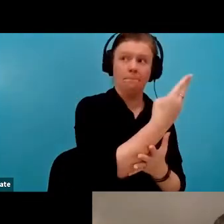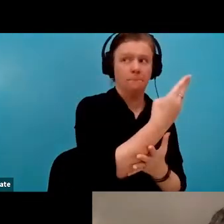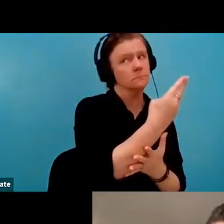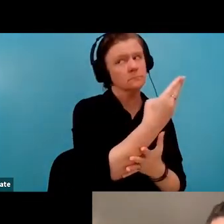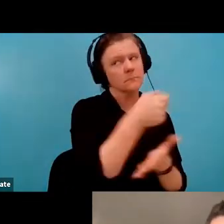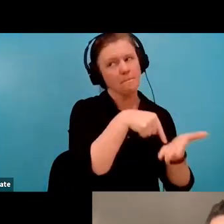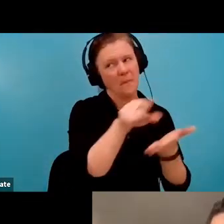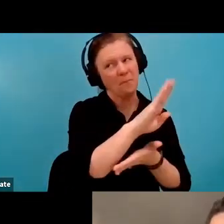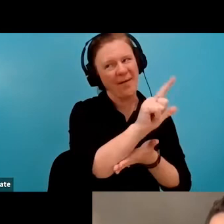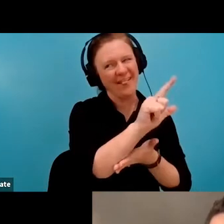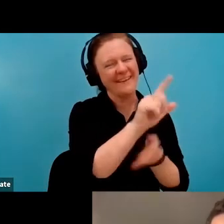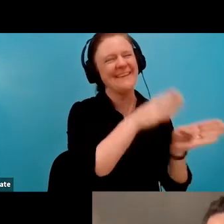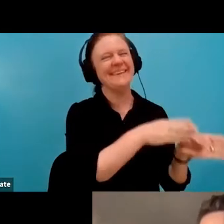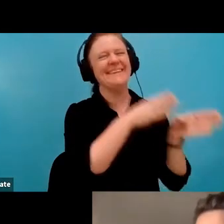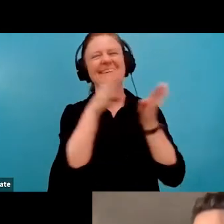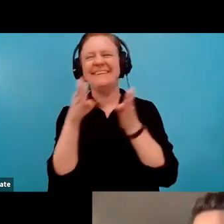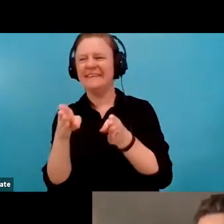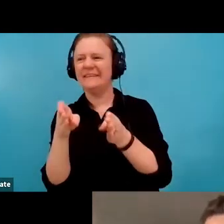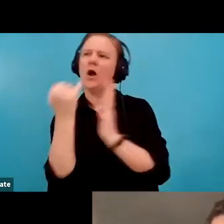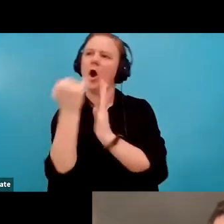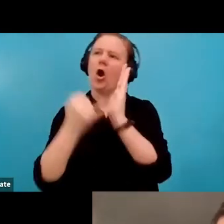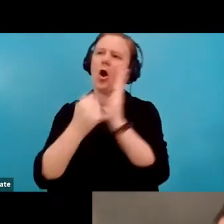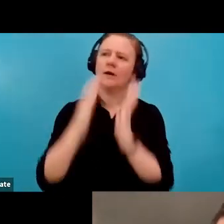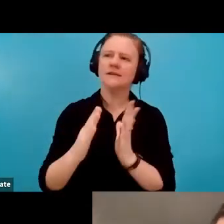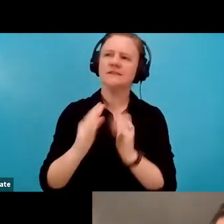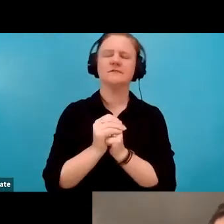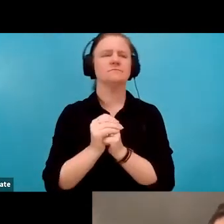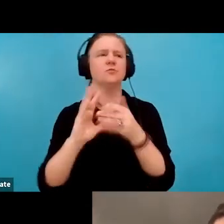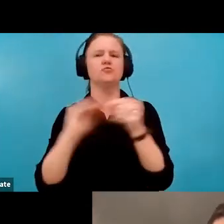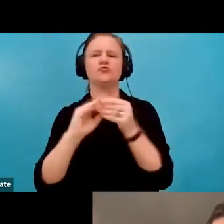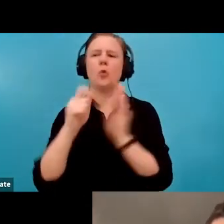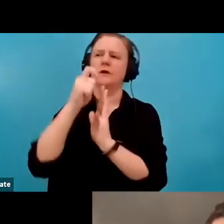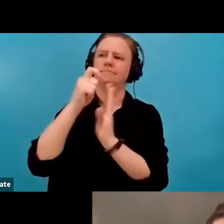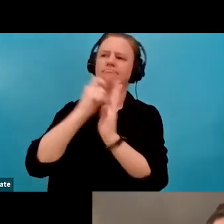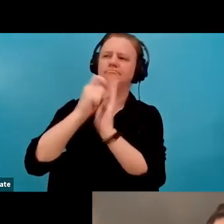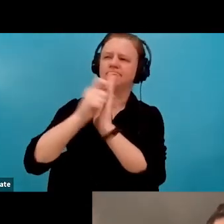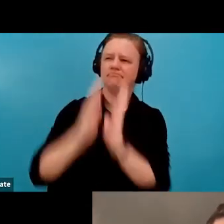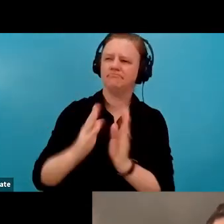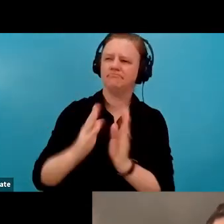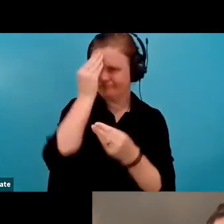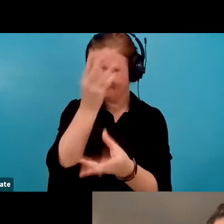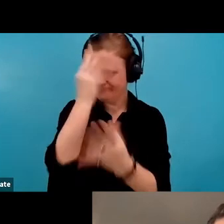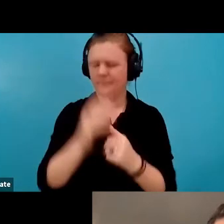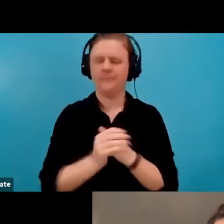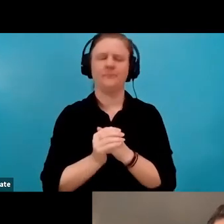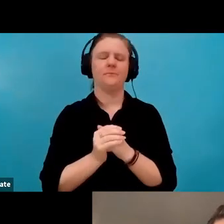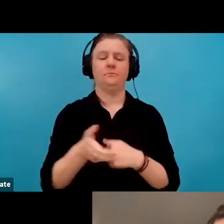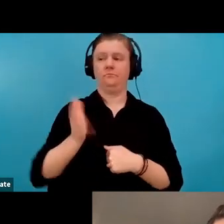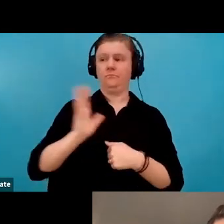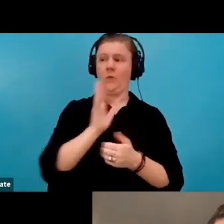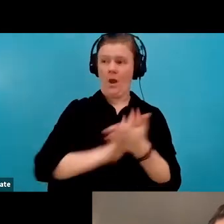rent and also wanting to be an artist and a storyteller. So when I was in college, I